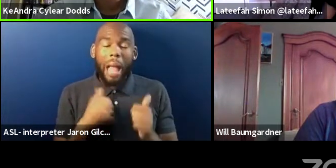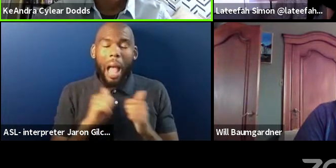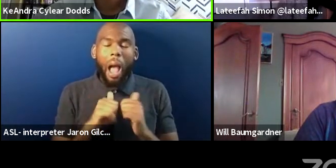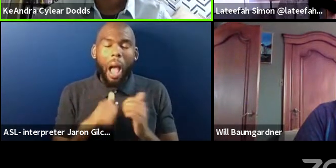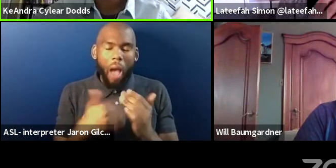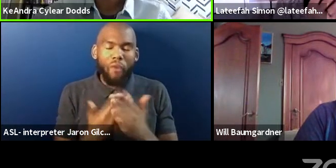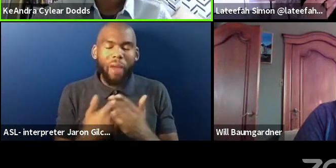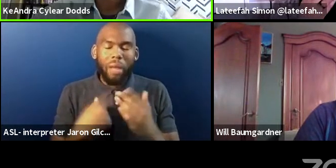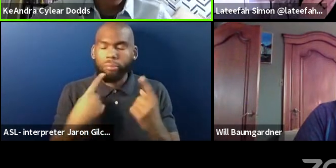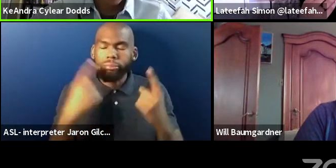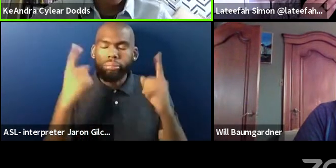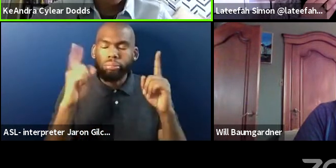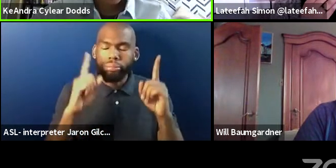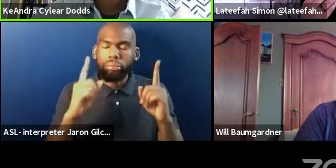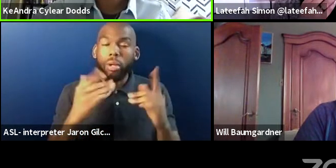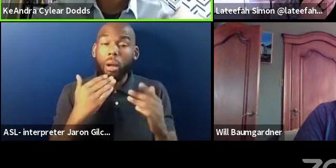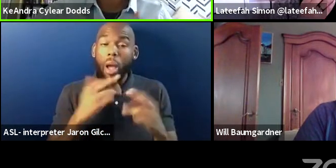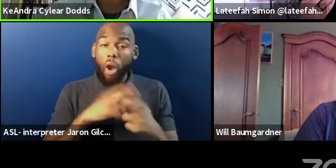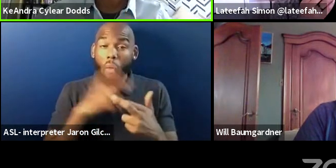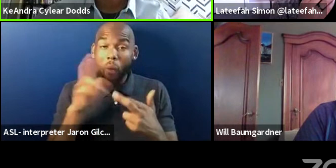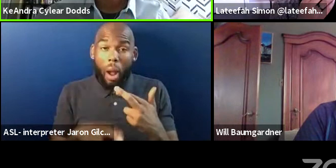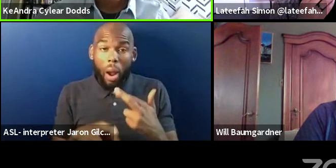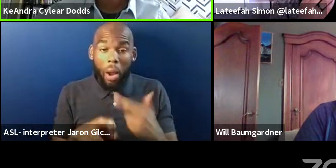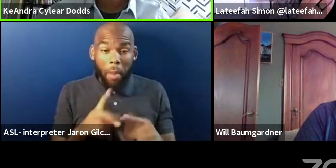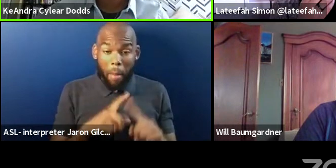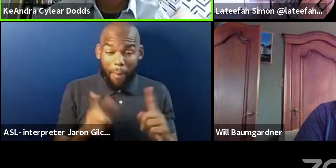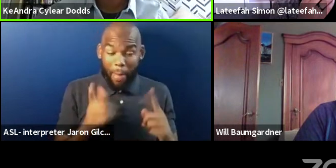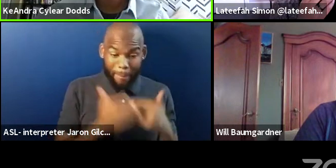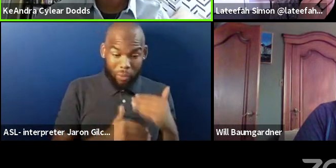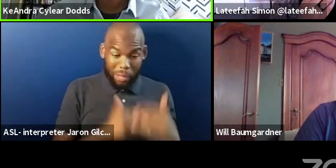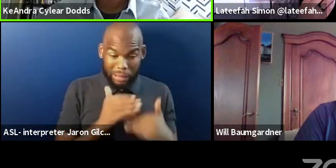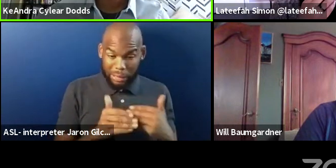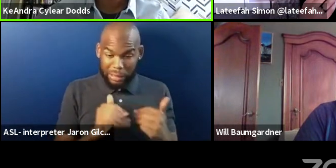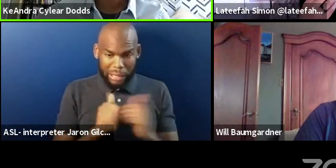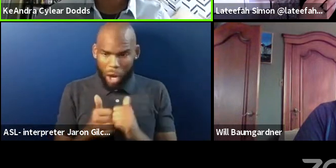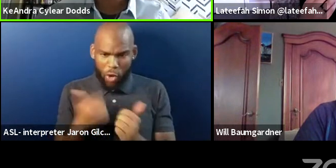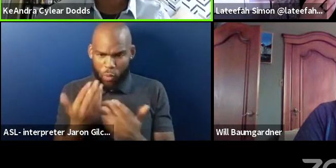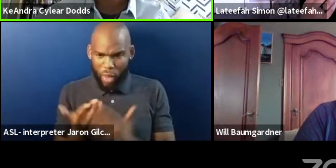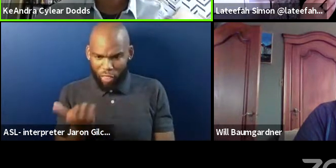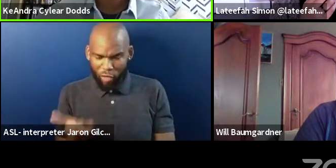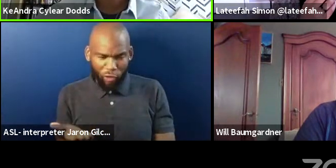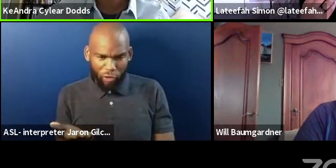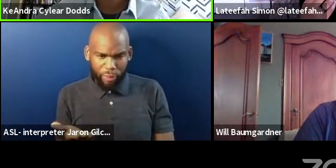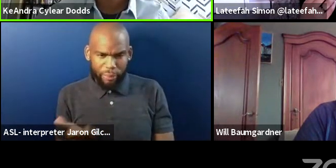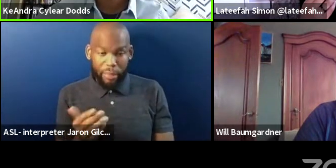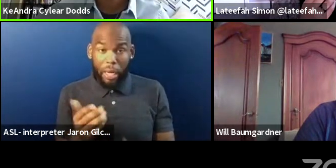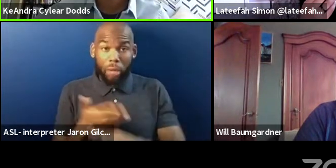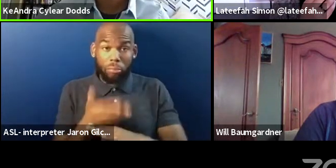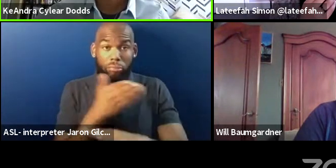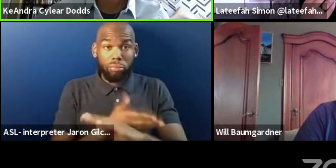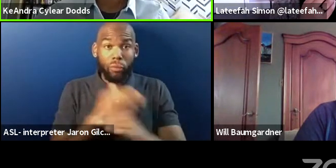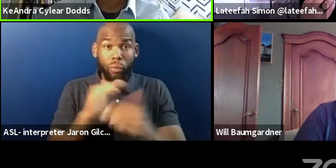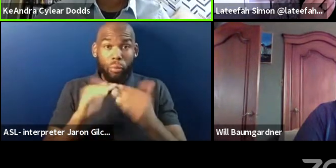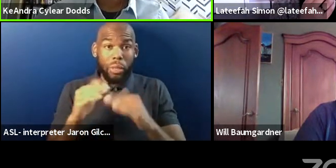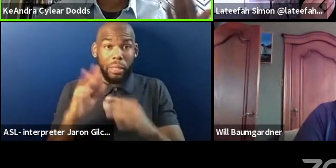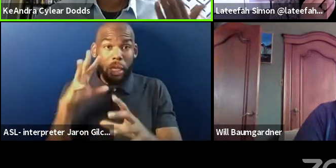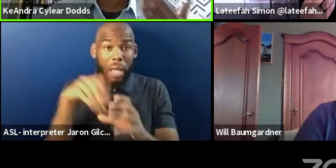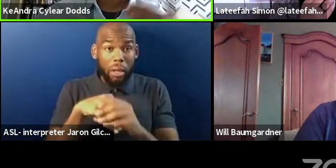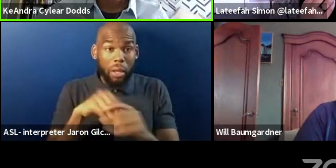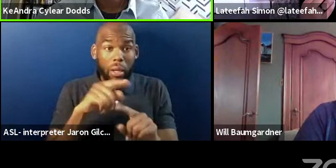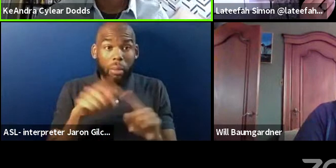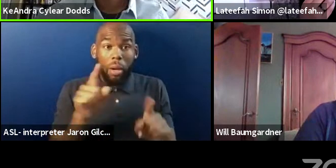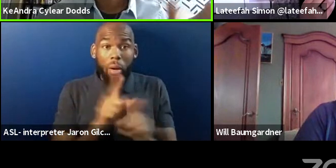also looking at the equitable process. How do you get there? How do you not only improve our community engagement, but make sure that we actually